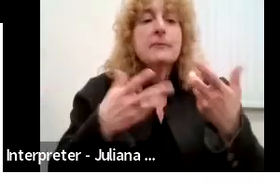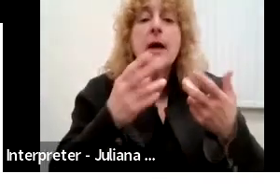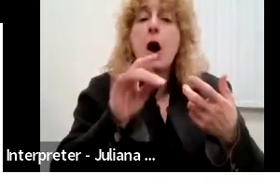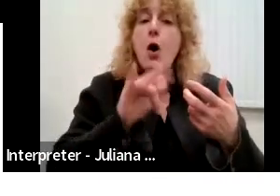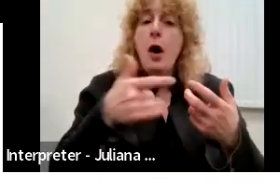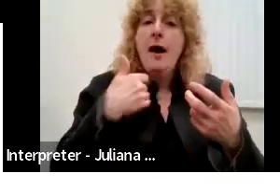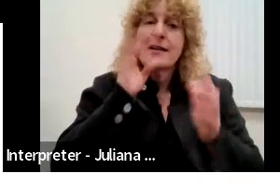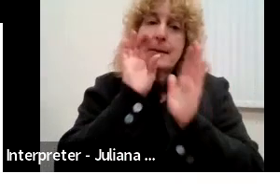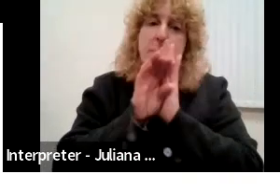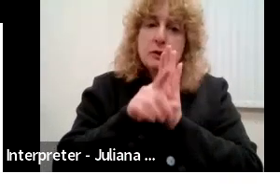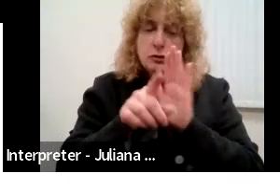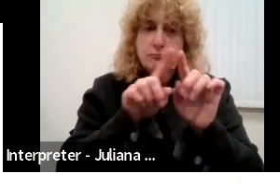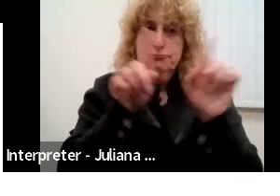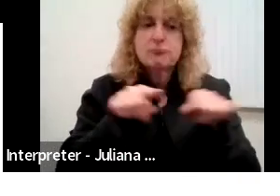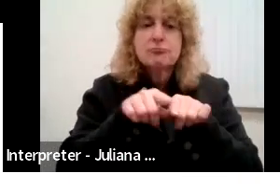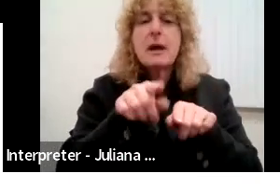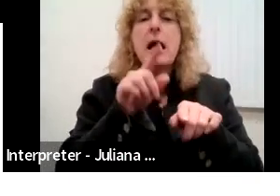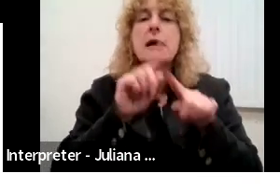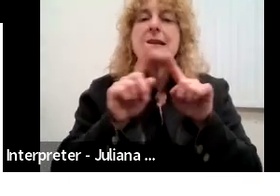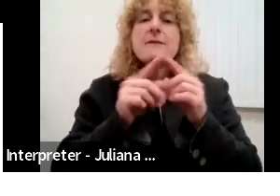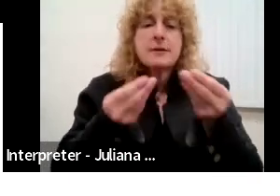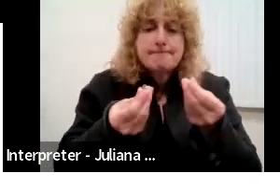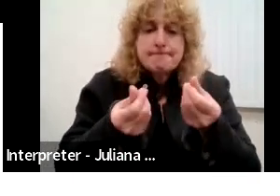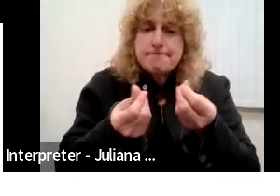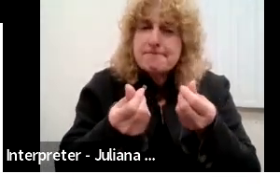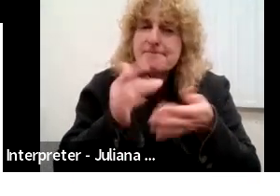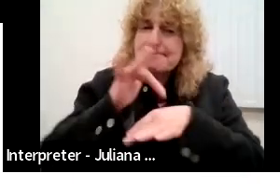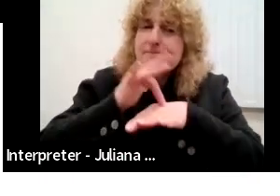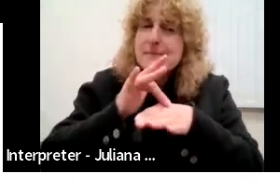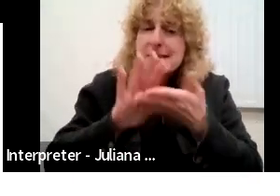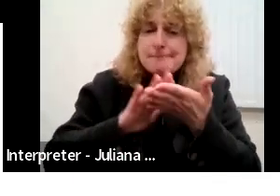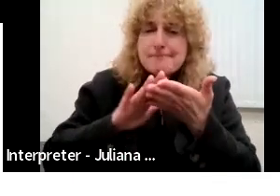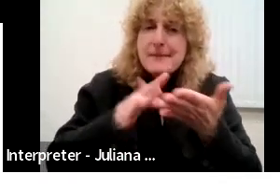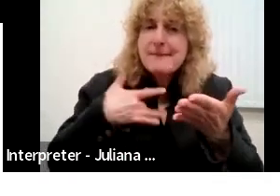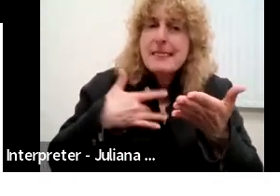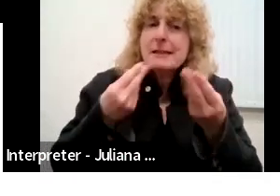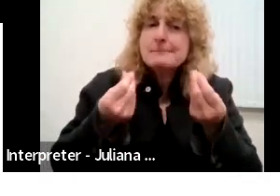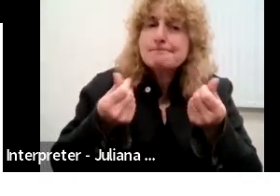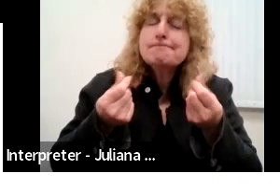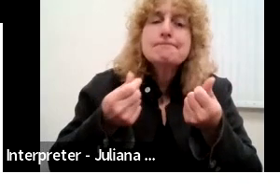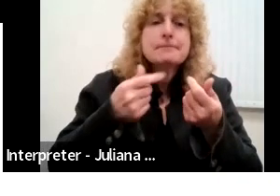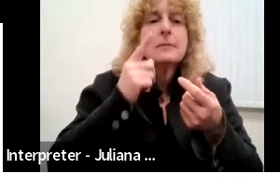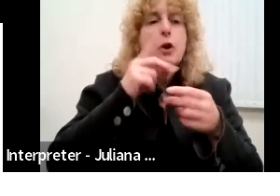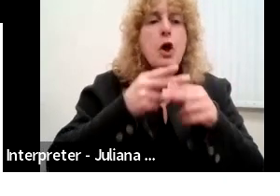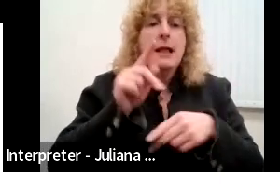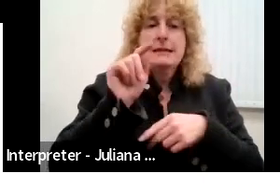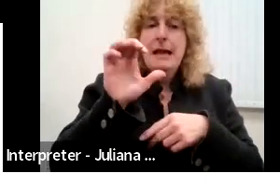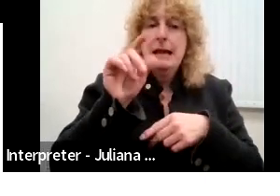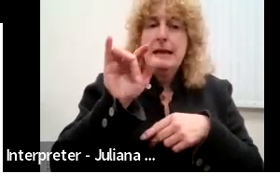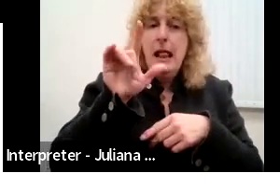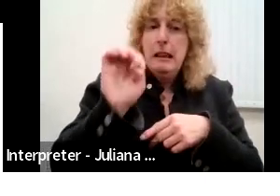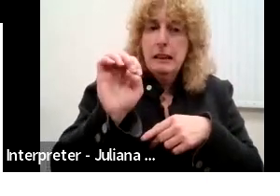mats. So there are different puzzle mats that can be laid on the floor, but they have so many different tactile, so